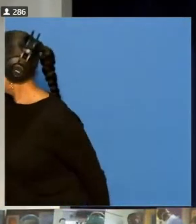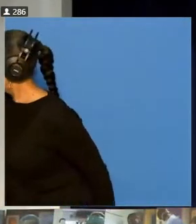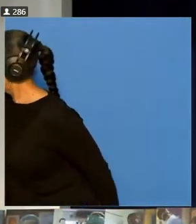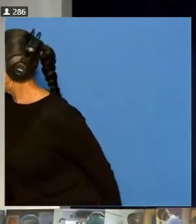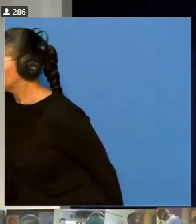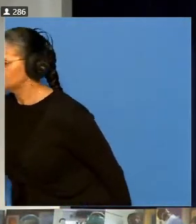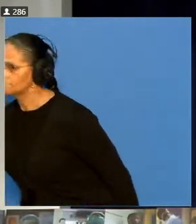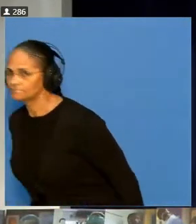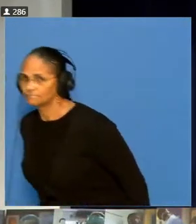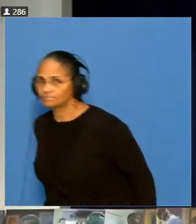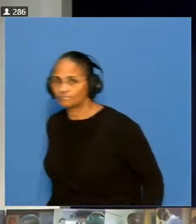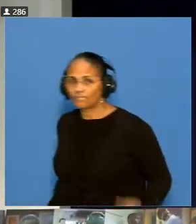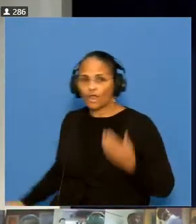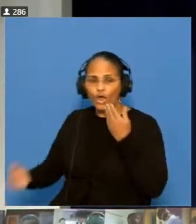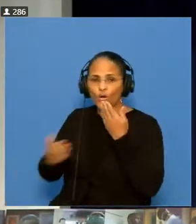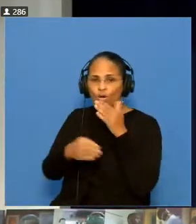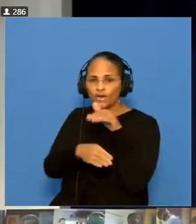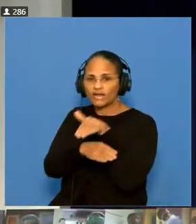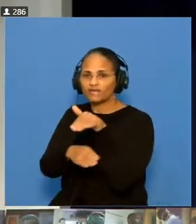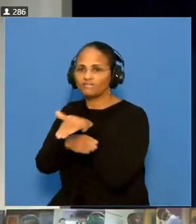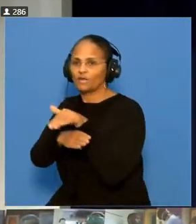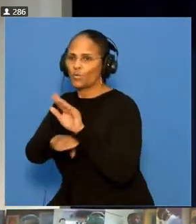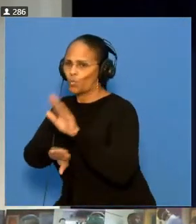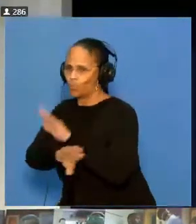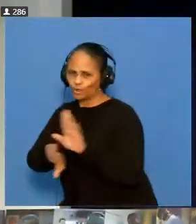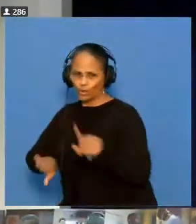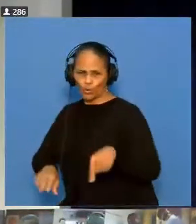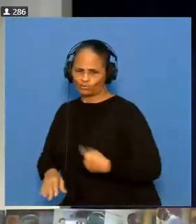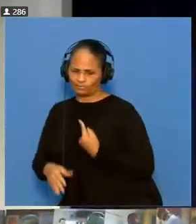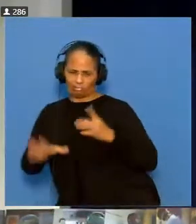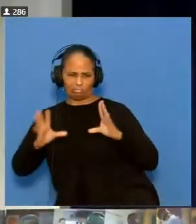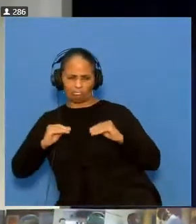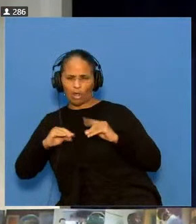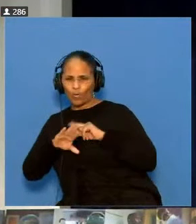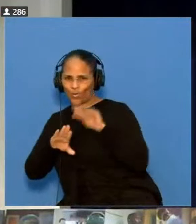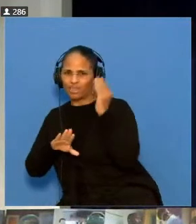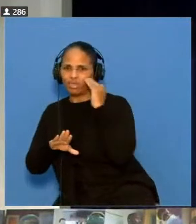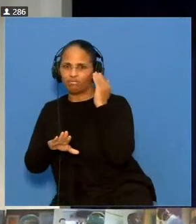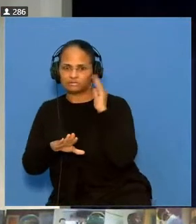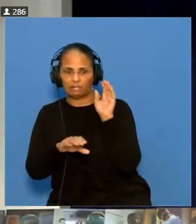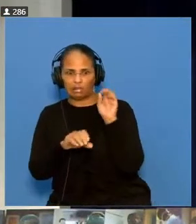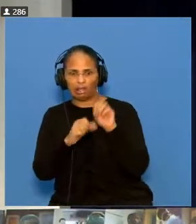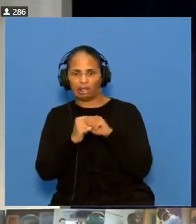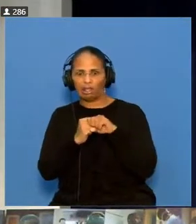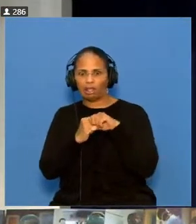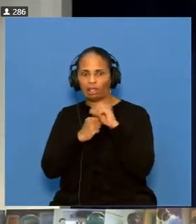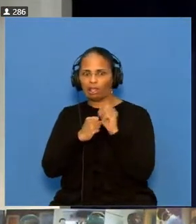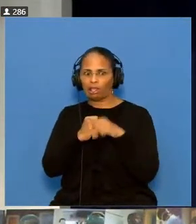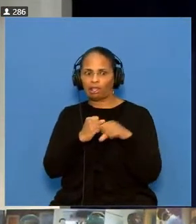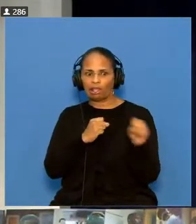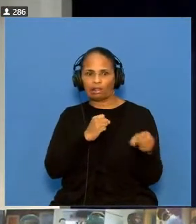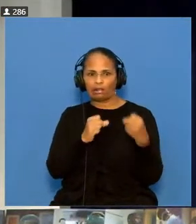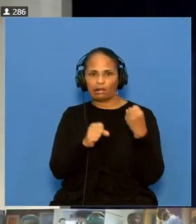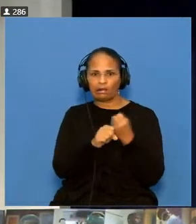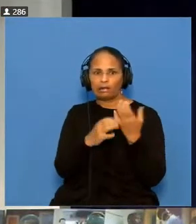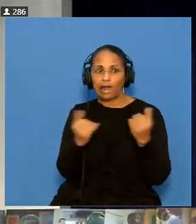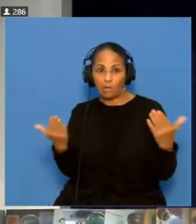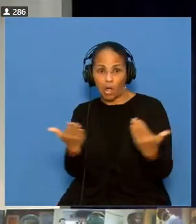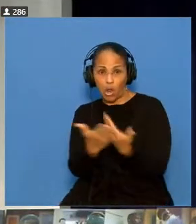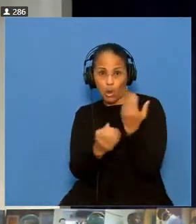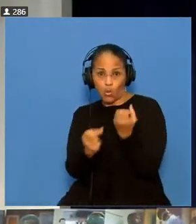Good evening. And Mr. Premier, we don't take offense. We know it's been a long year. Well, it's now a new